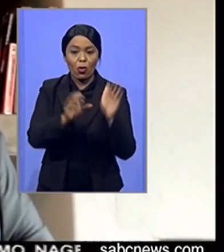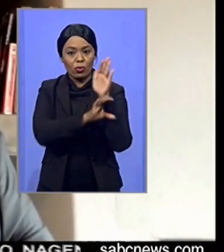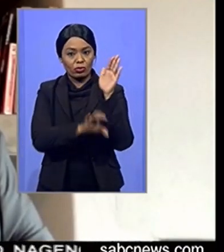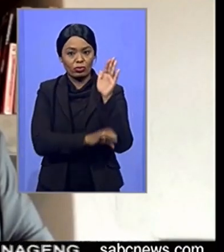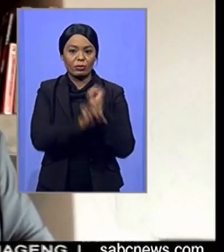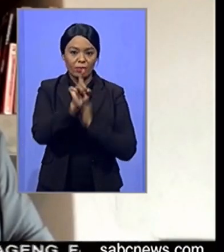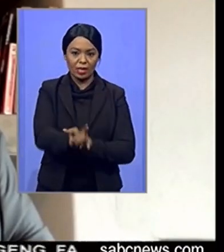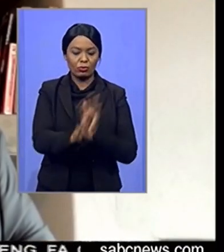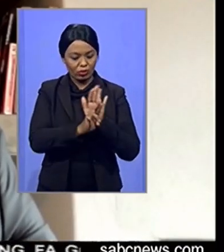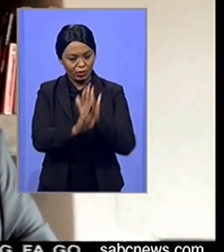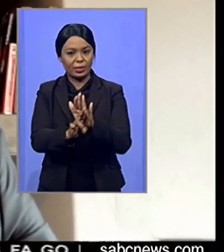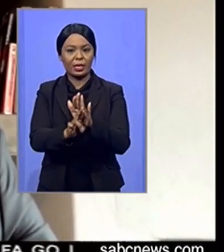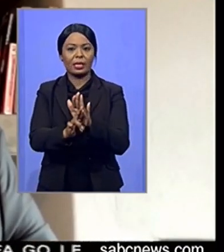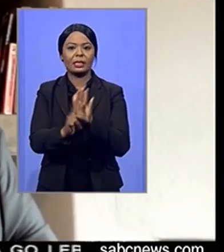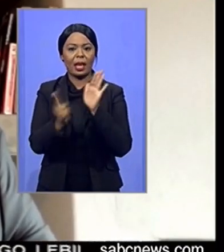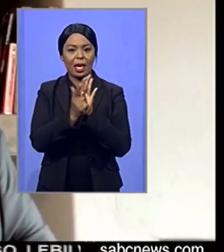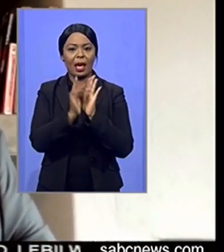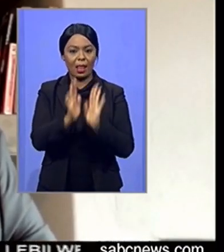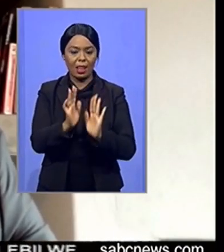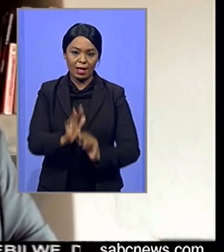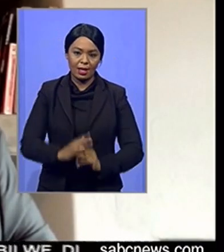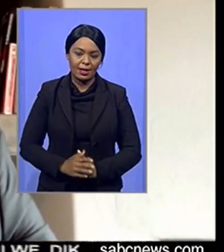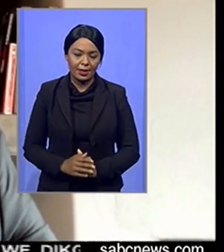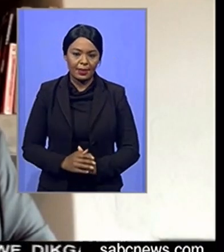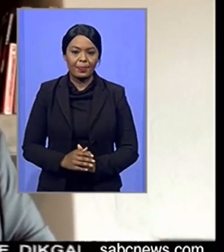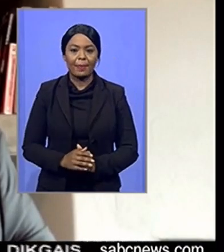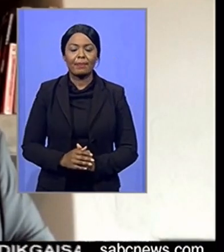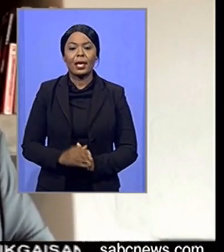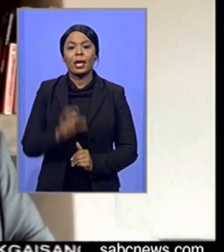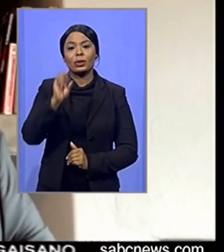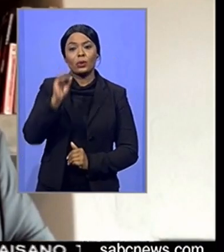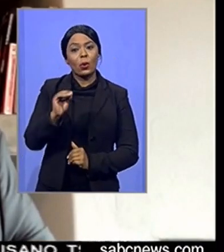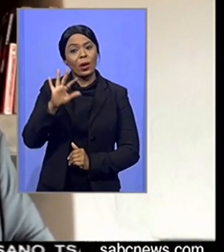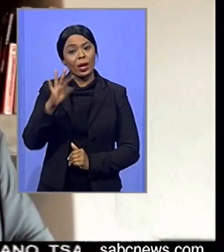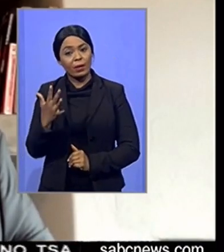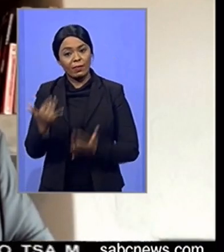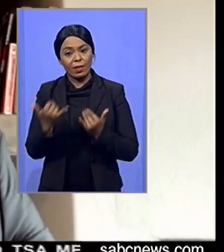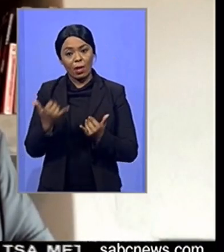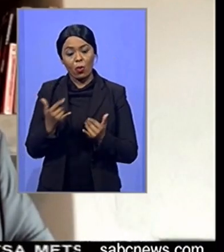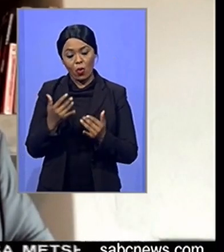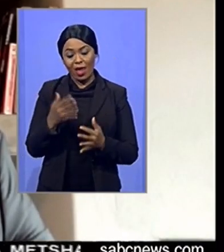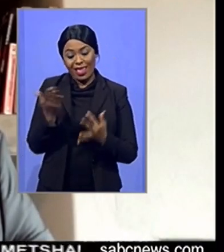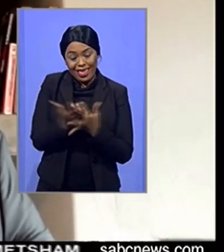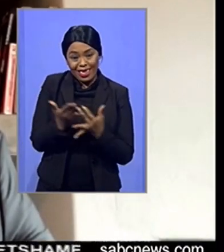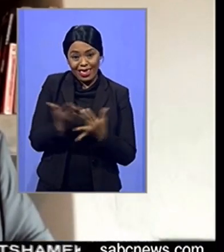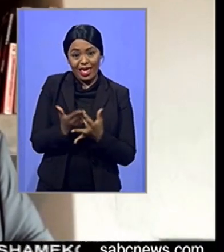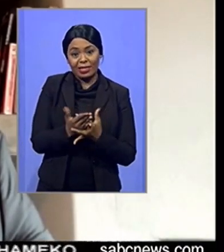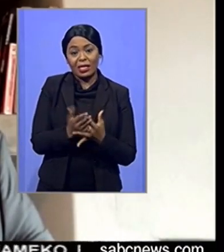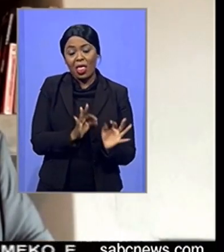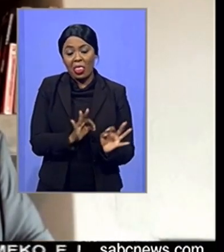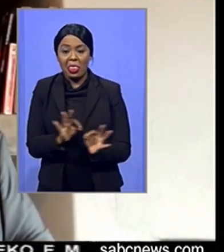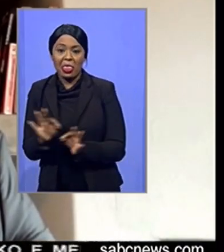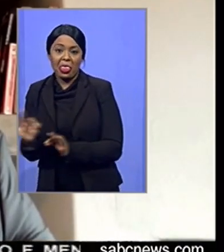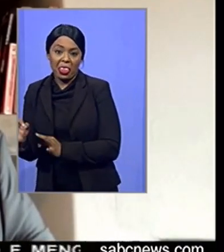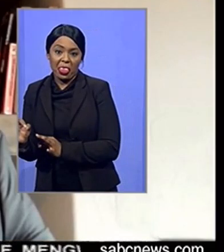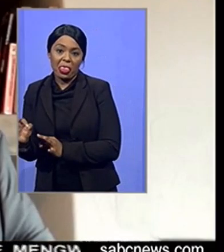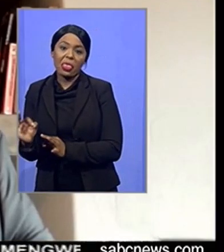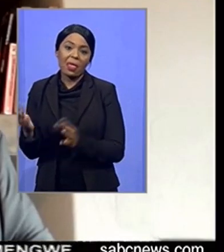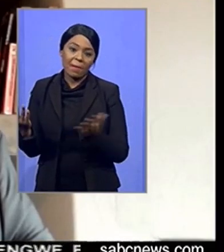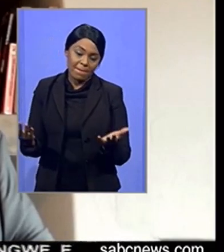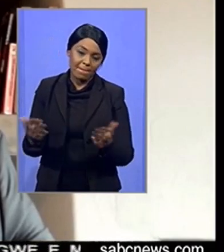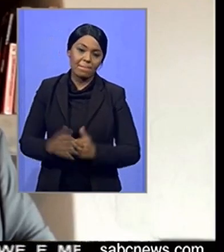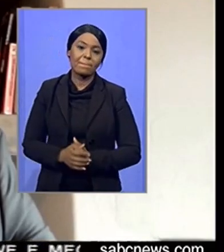legal representation. If you ask, has it thrown this case on its head? Yes, certainly, in terms of a delay point of view. As you